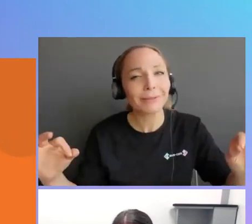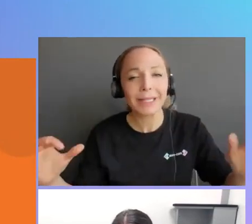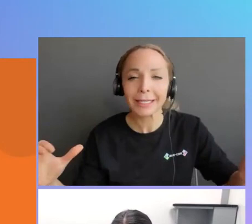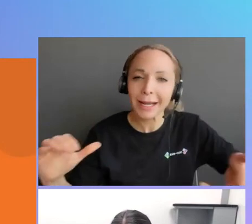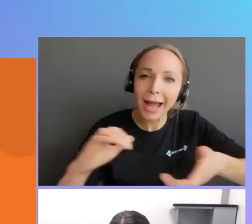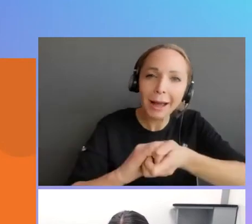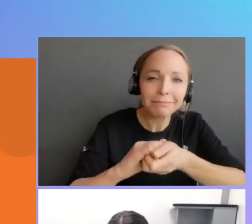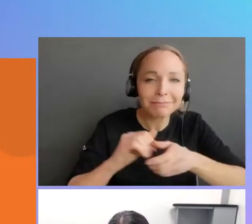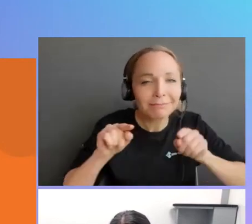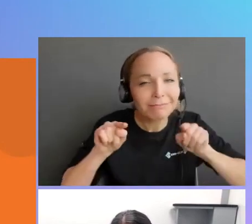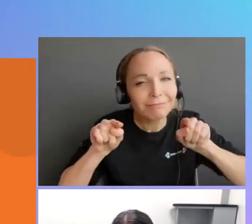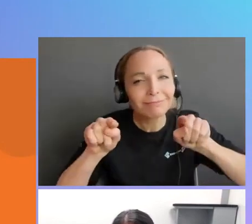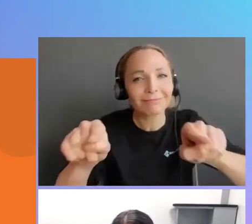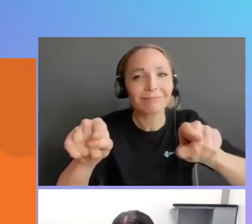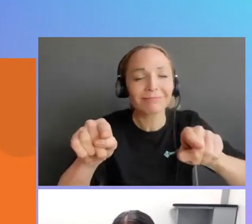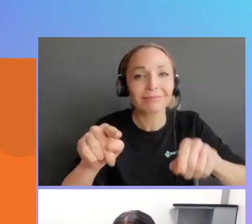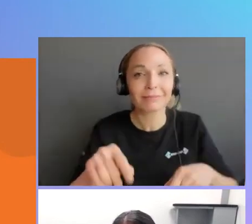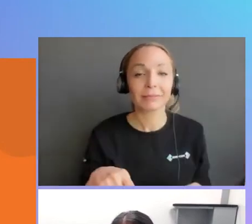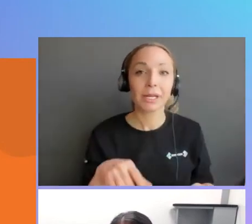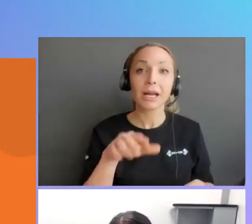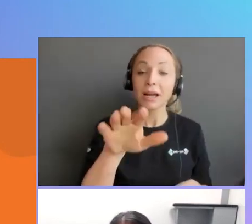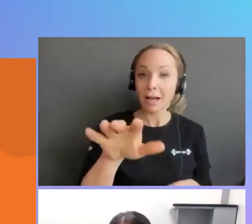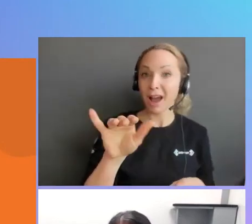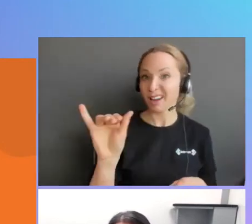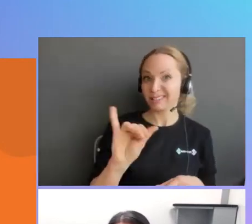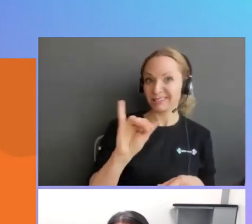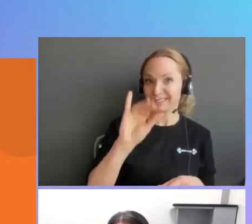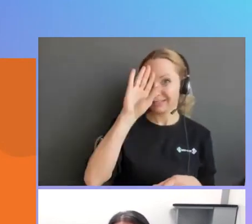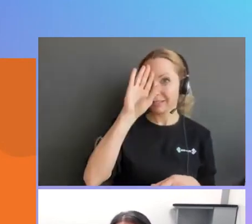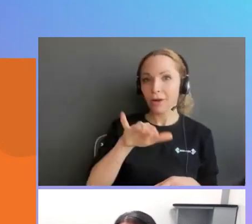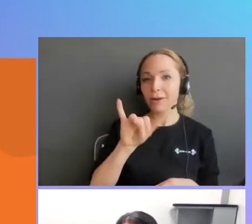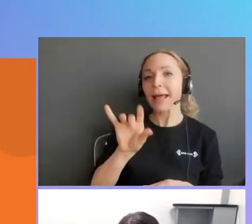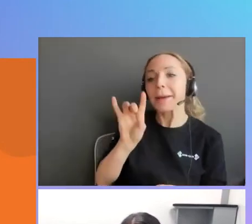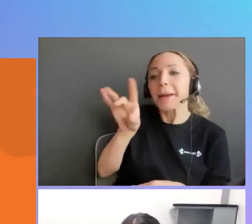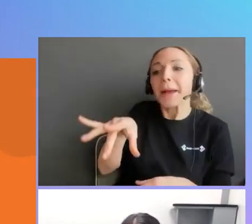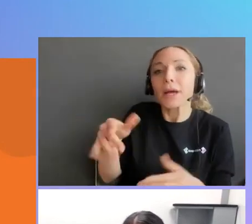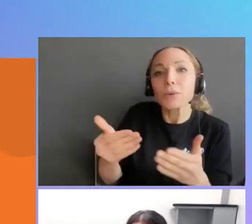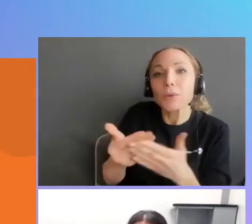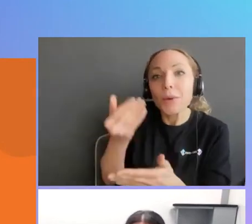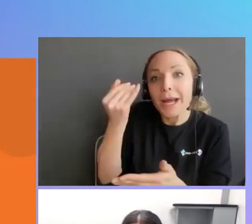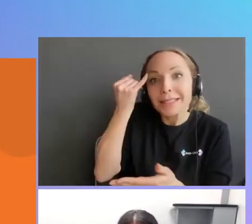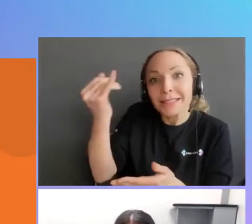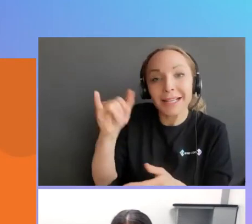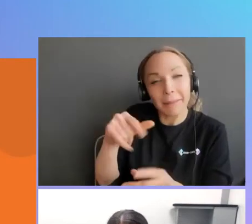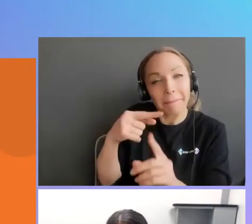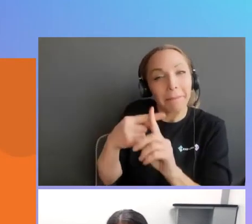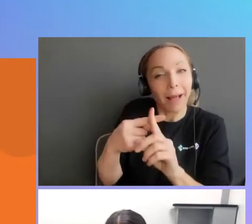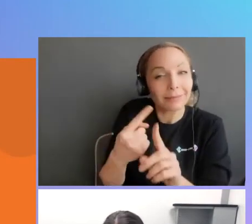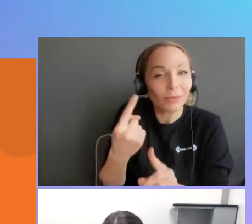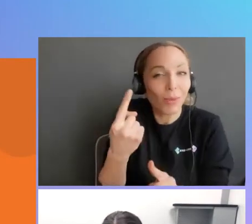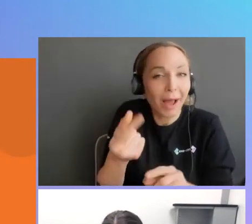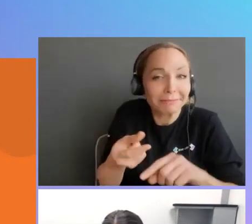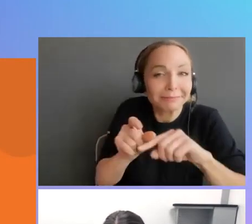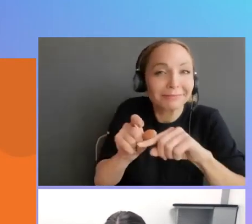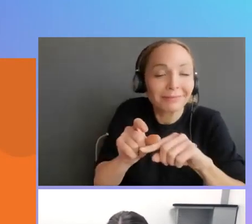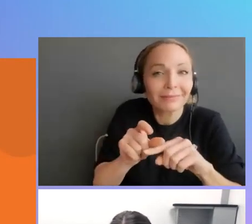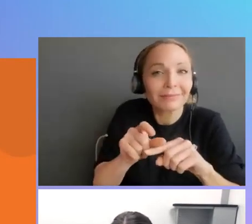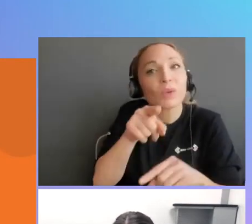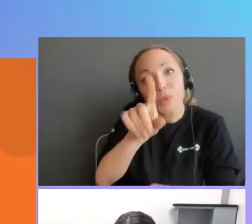top down. So even though you're introducing a new idea, you're not just telling everybody exactly how to do